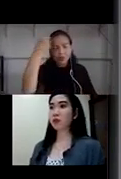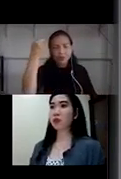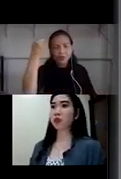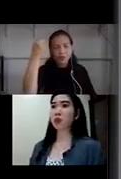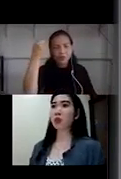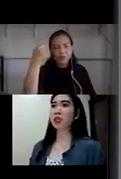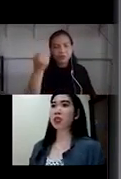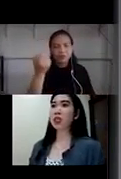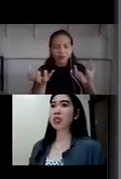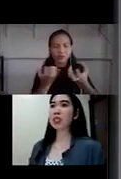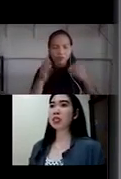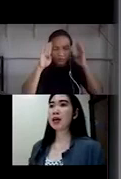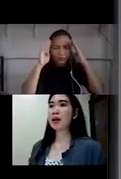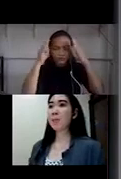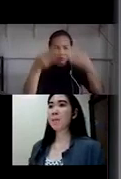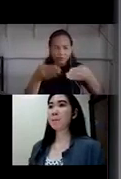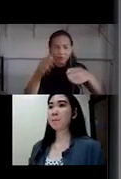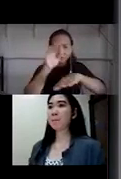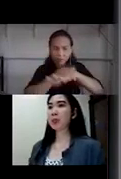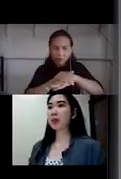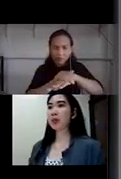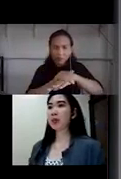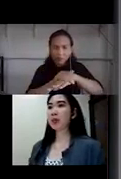want you to focus on is the